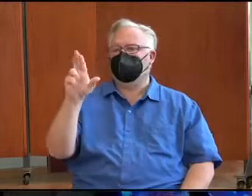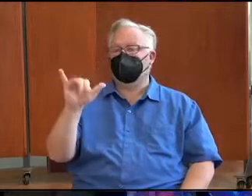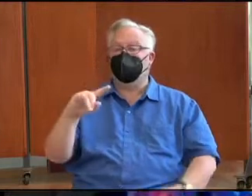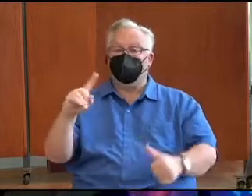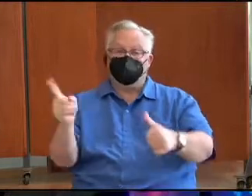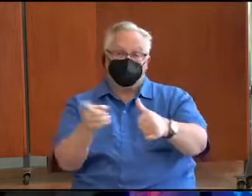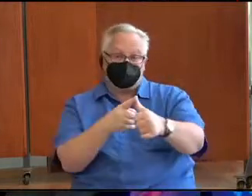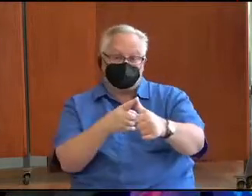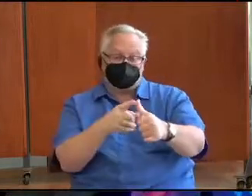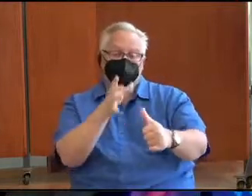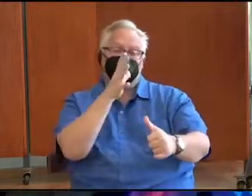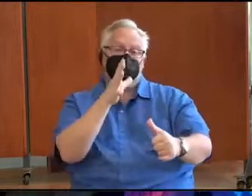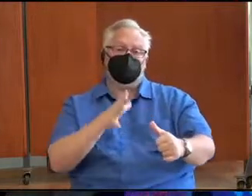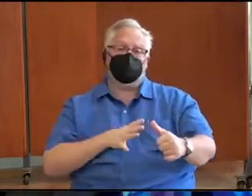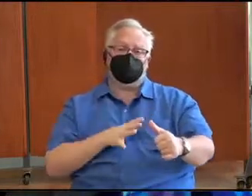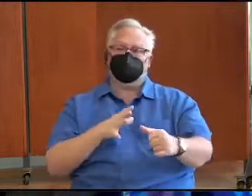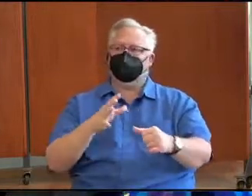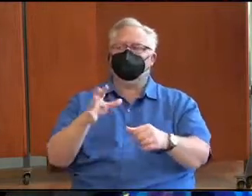UUA.